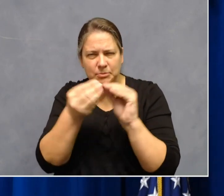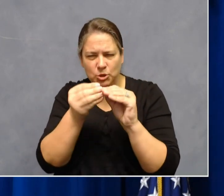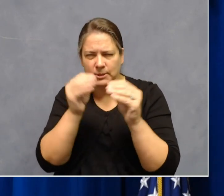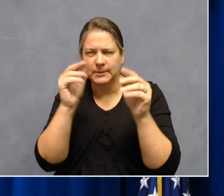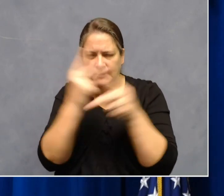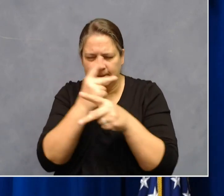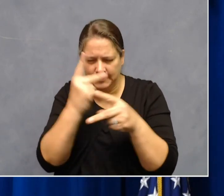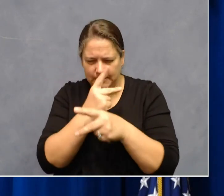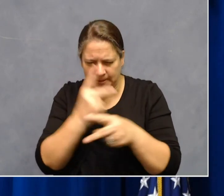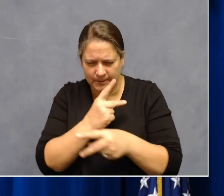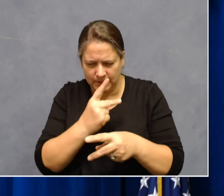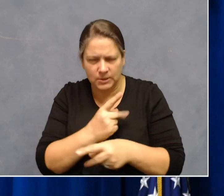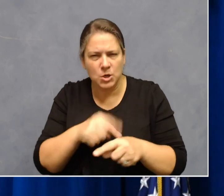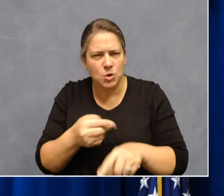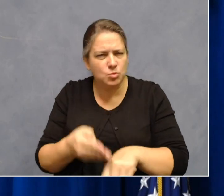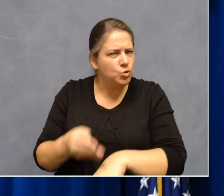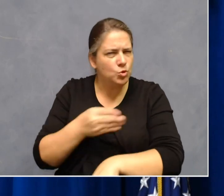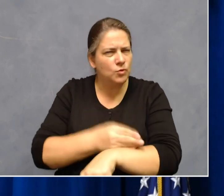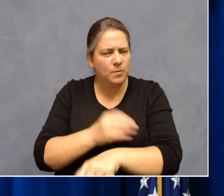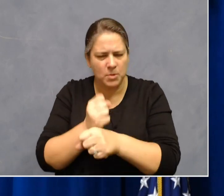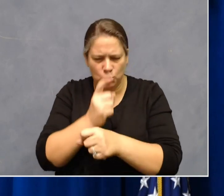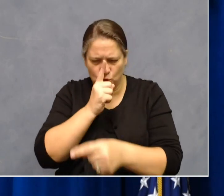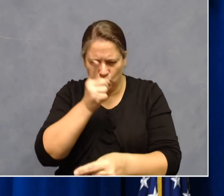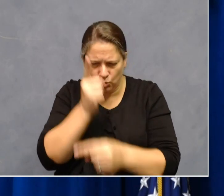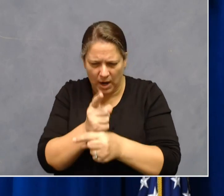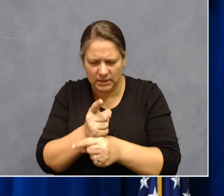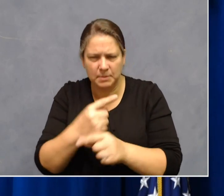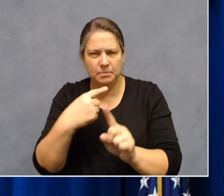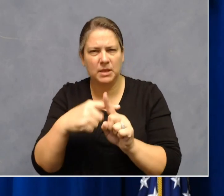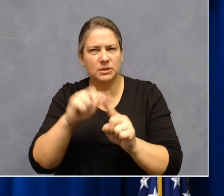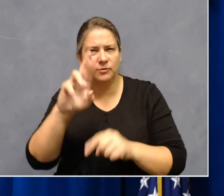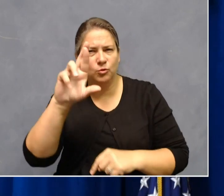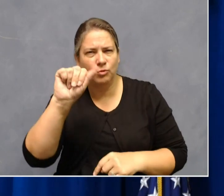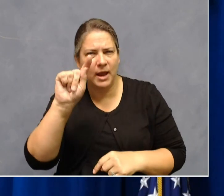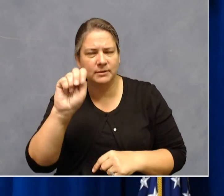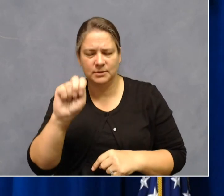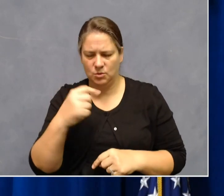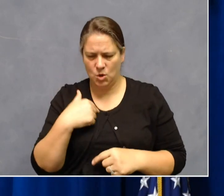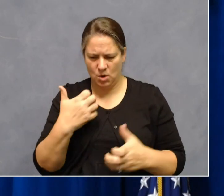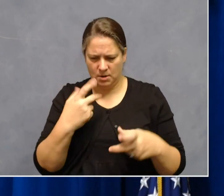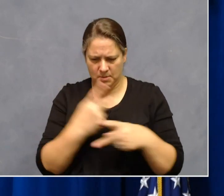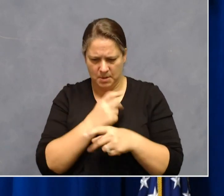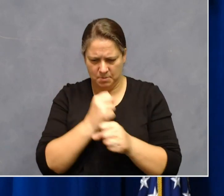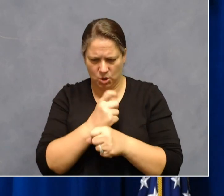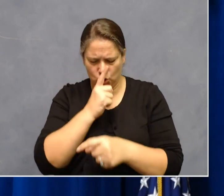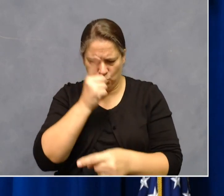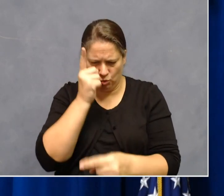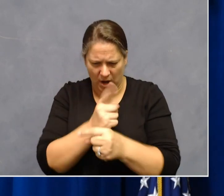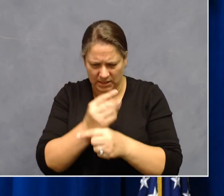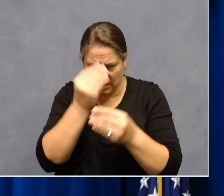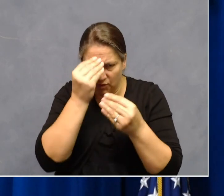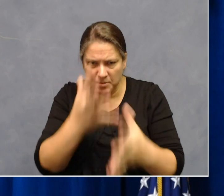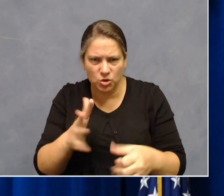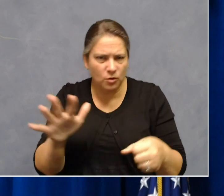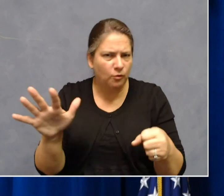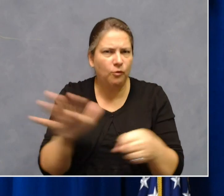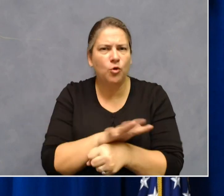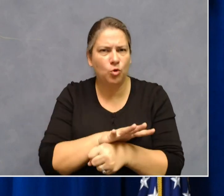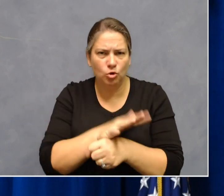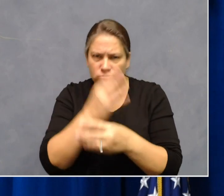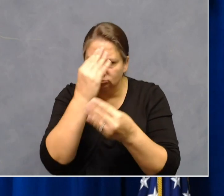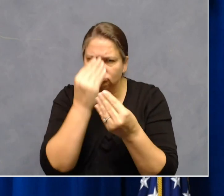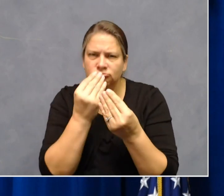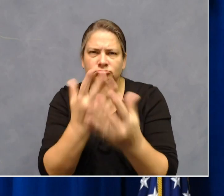manage the data, how we audit the data, and give you the very best information that we have. And this is a worldwide